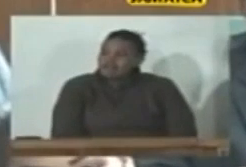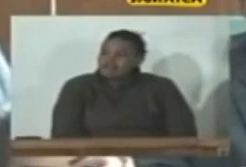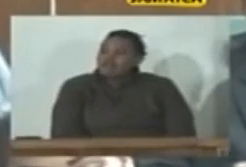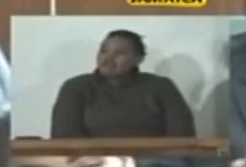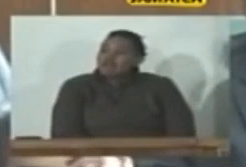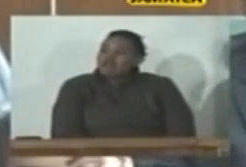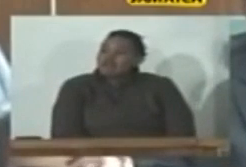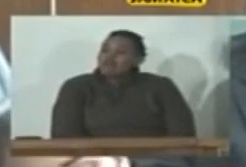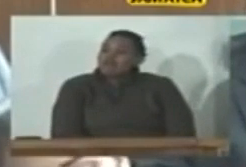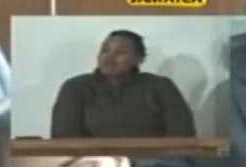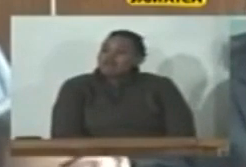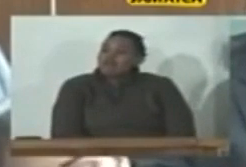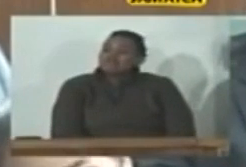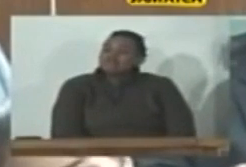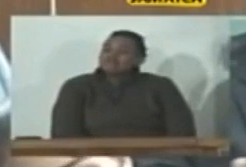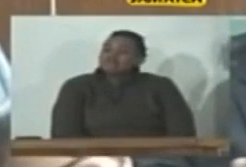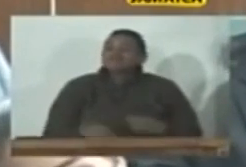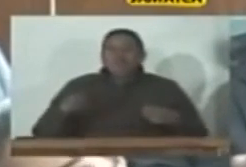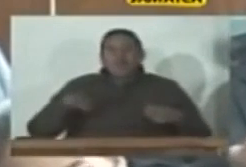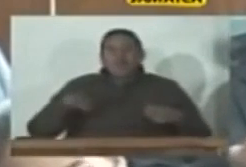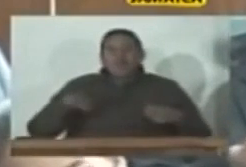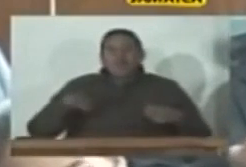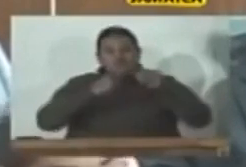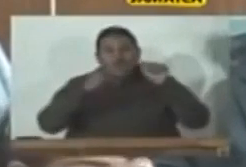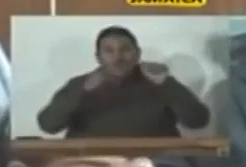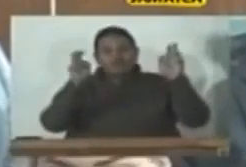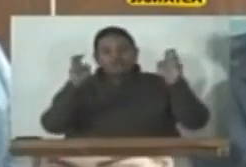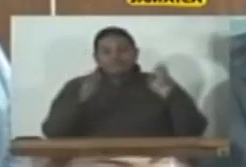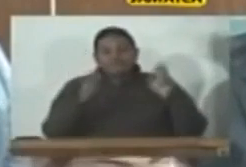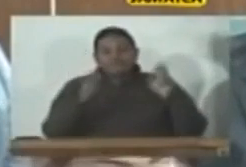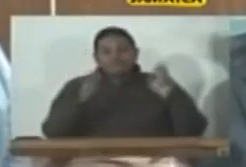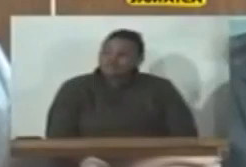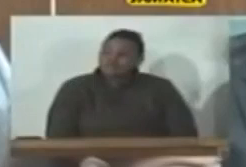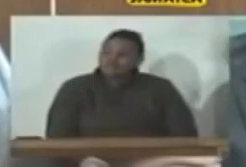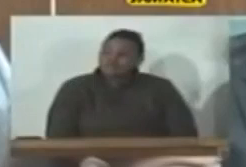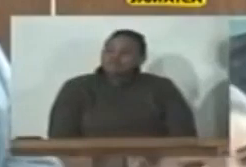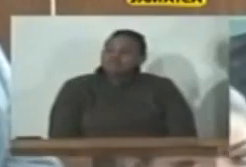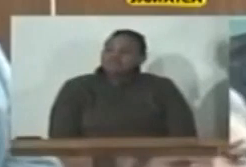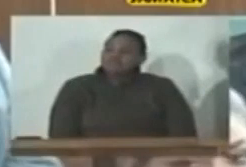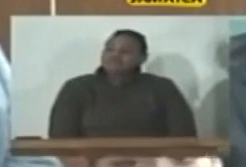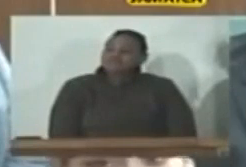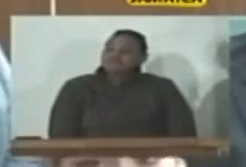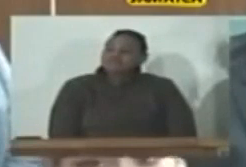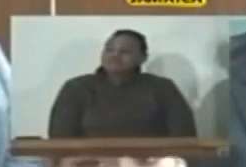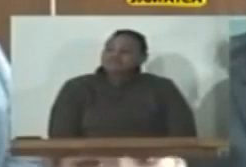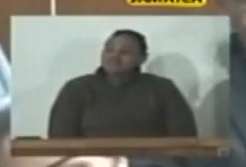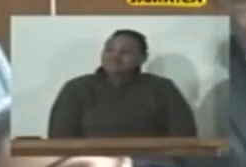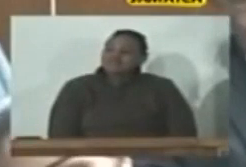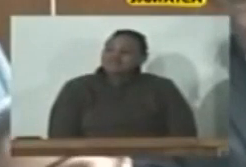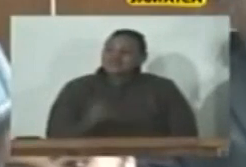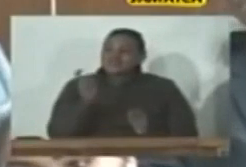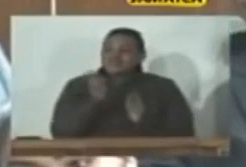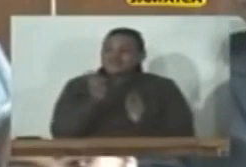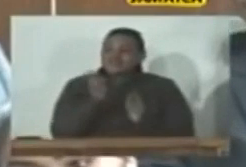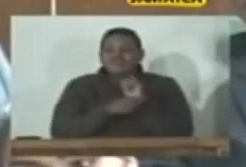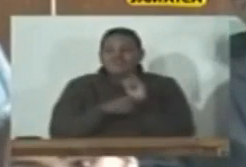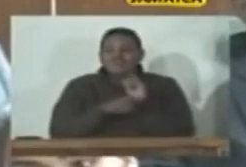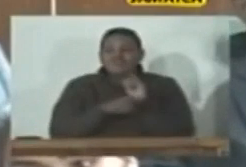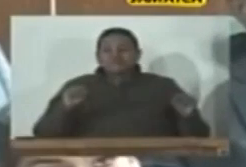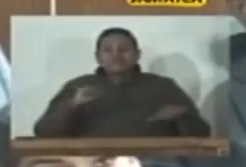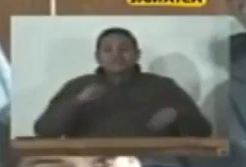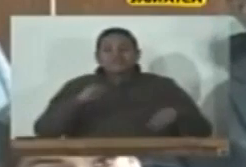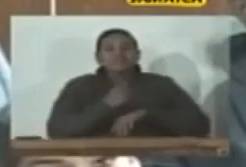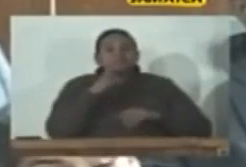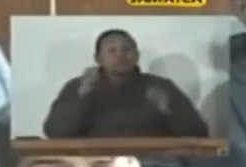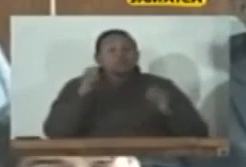The reforms implemented under the last PNP administration are the bedrock of the financial health that Jamaica is